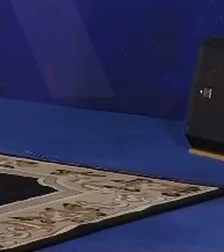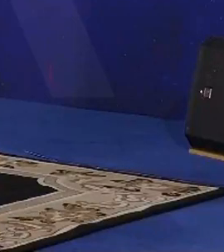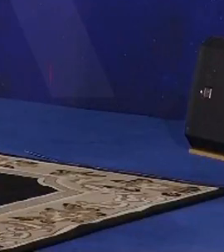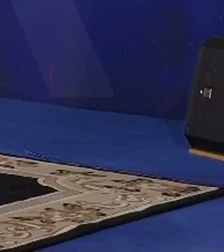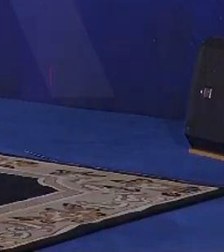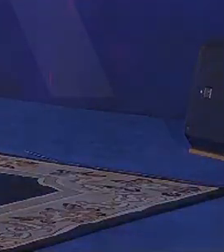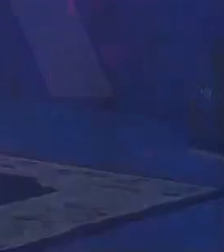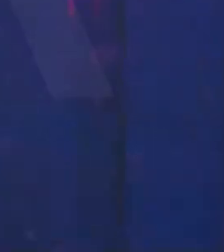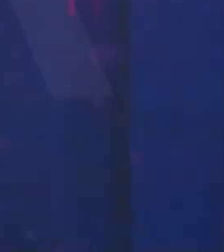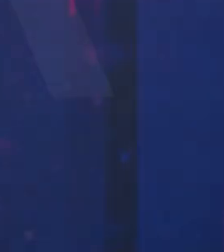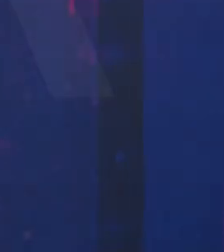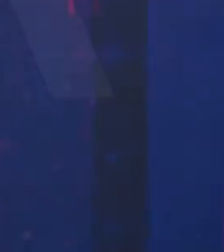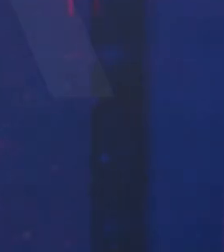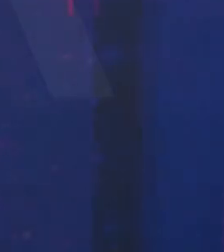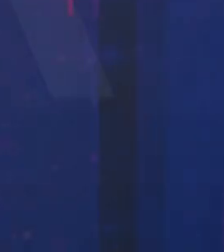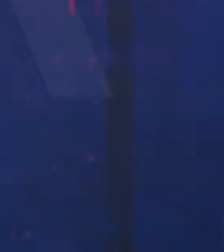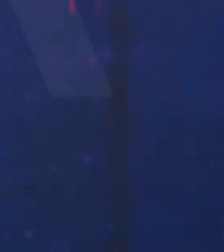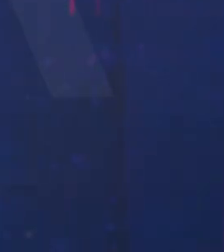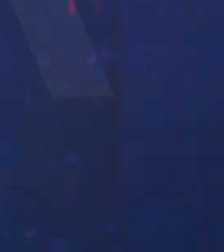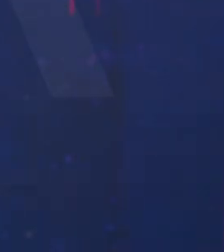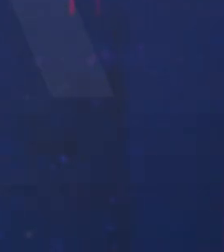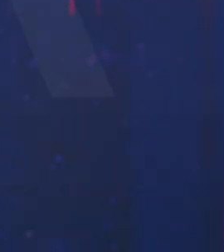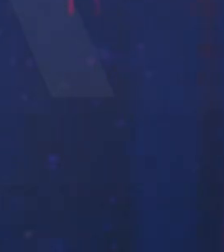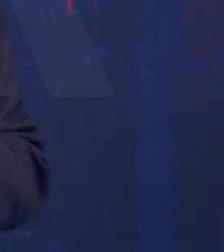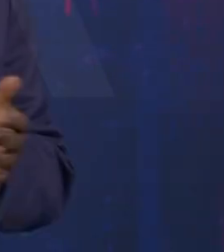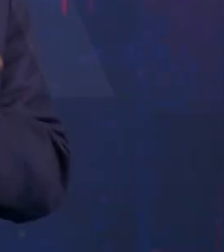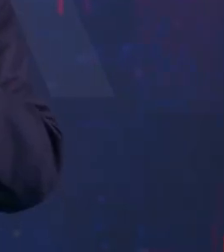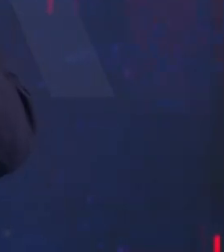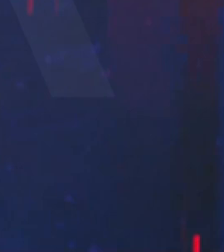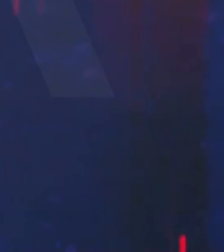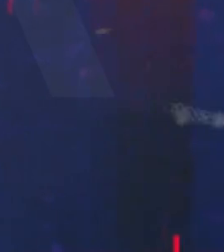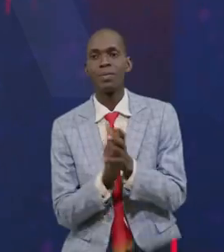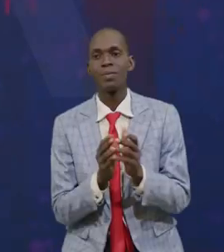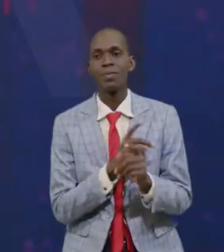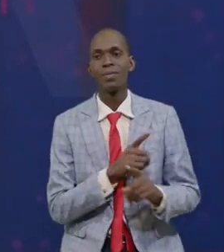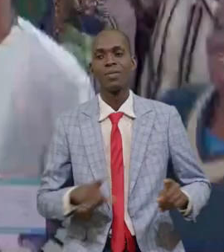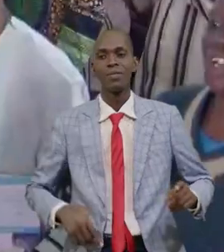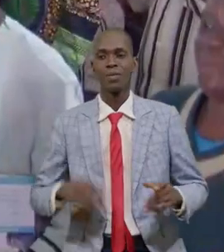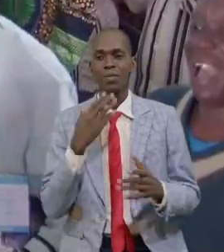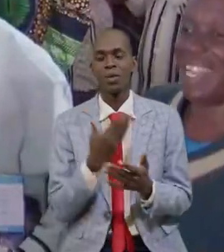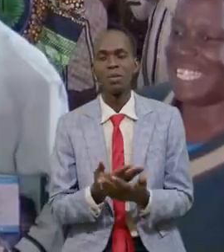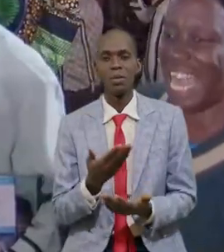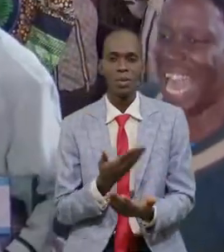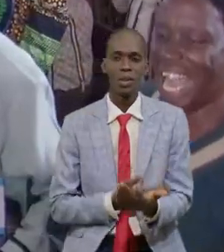you, Apostle. It's my pleasure to welcome you. Well, praise the Lord. Good morning, everyone.